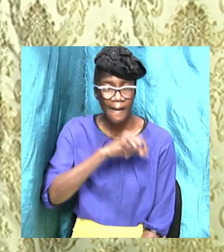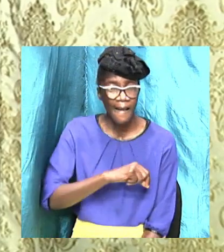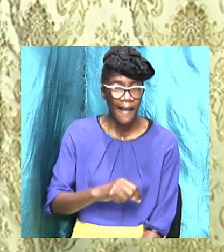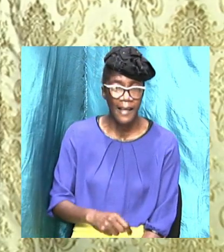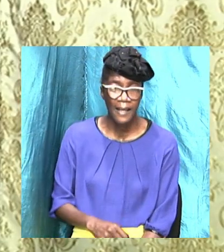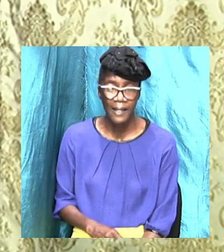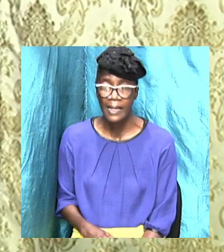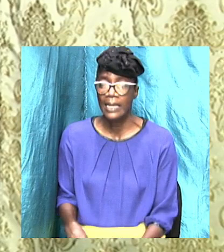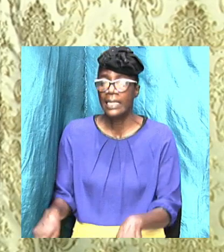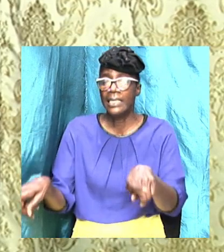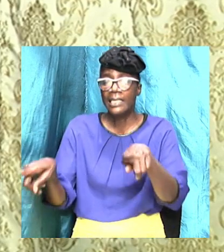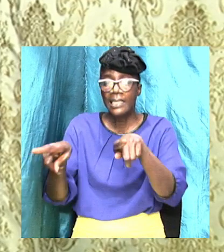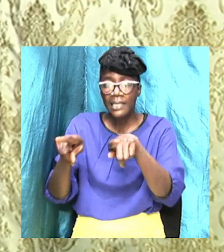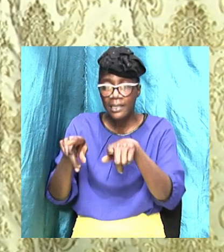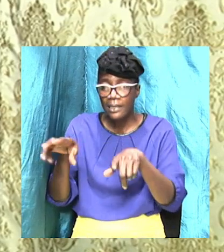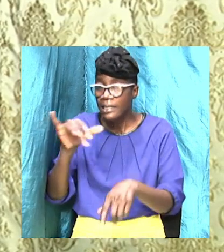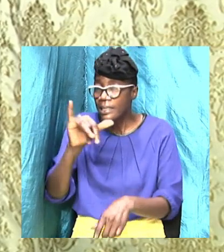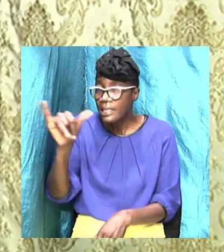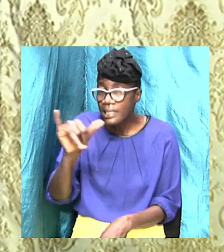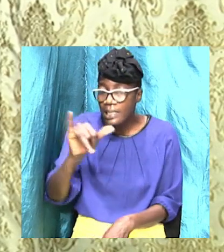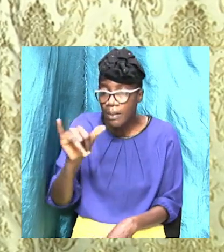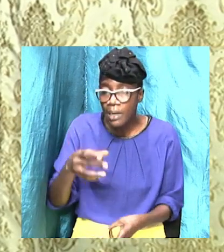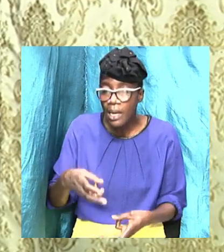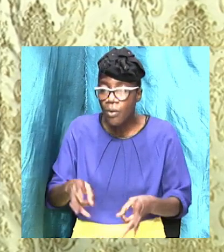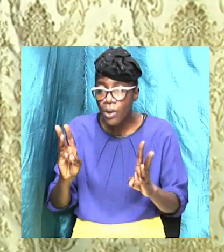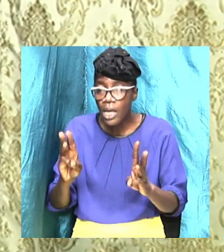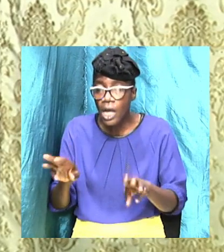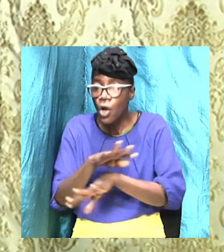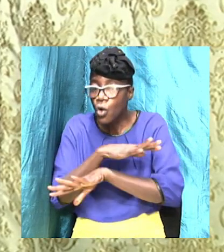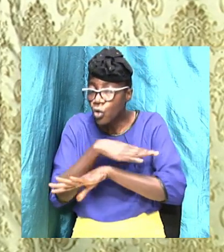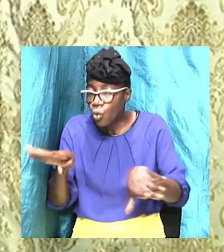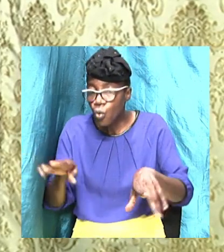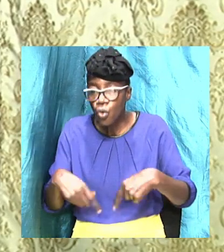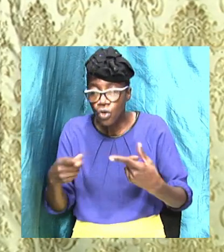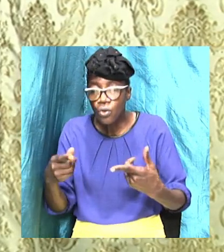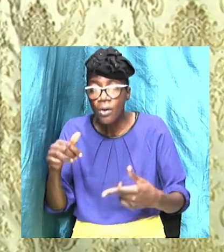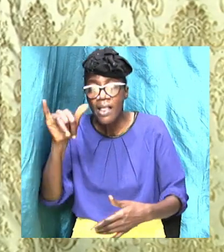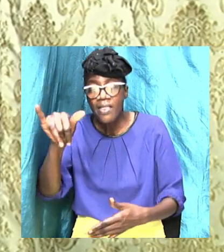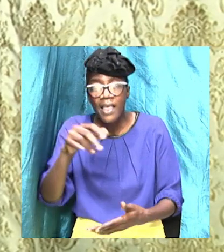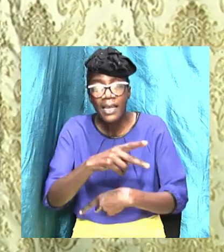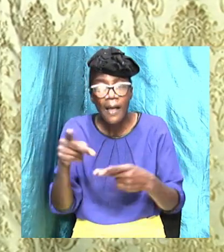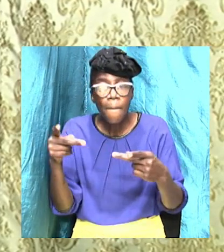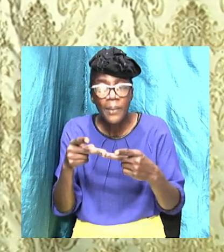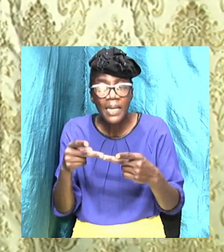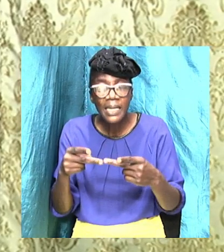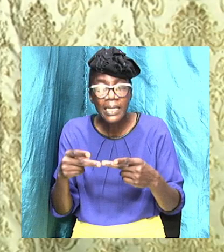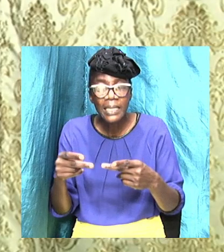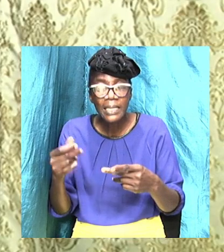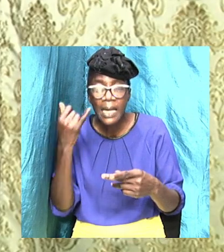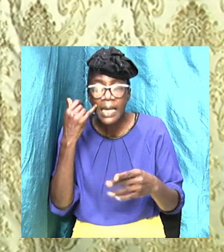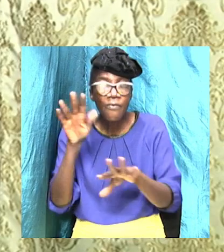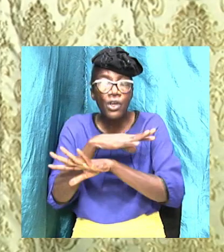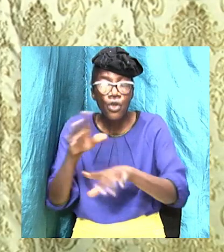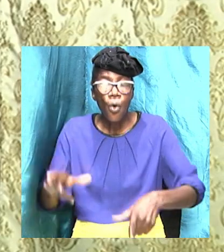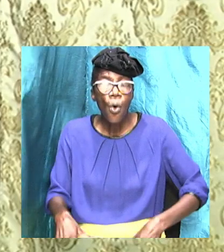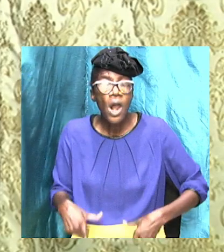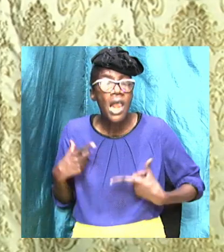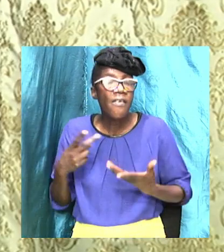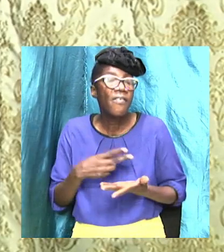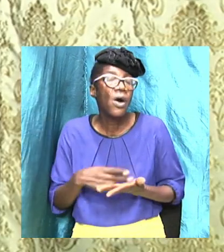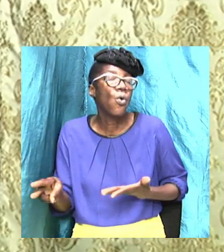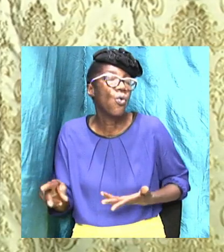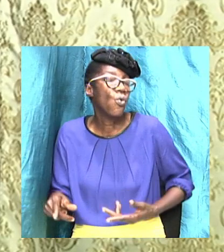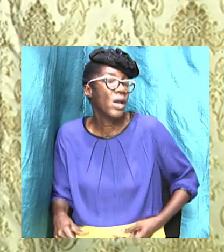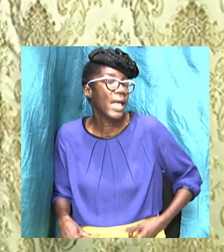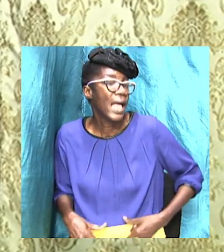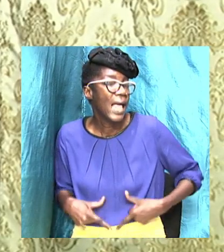In a similar way, we will not get to that place if we don't live a holy life. We